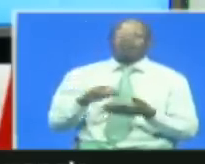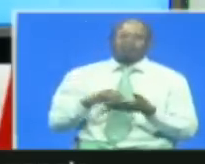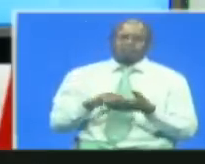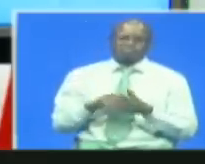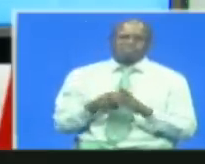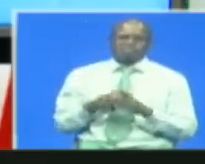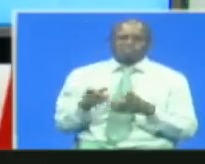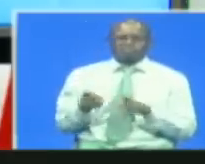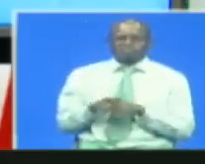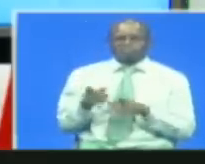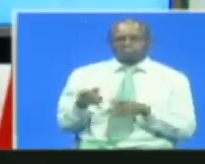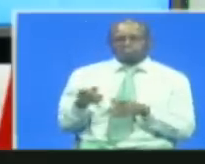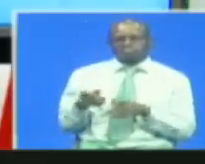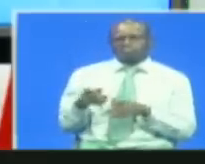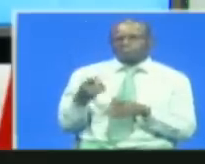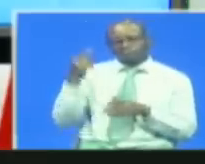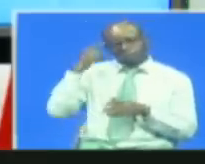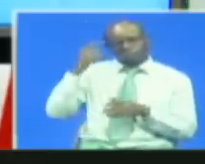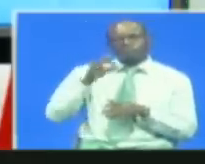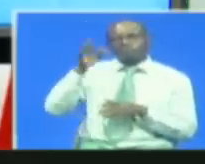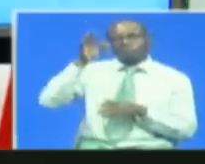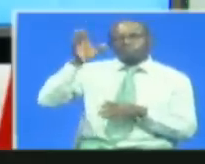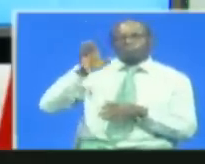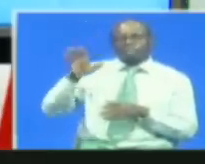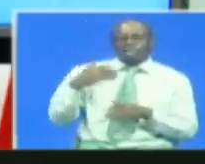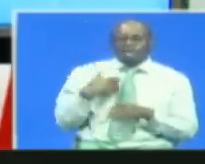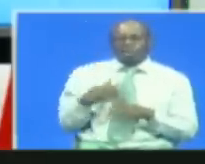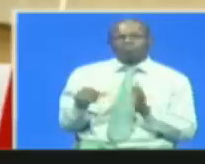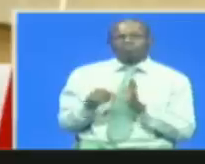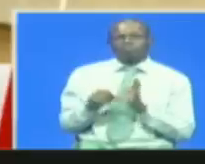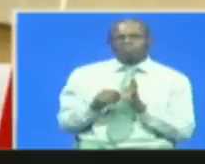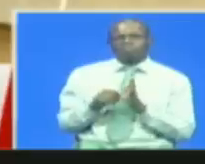now her future is one with big question mark.